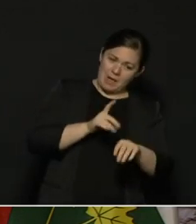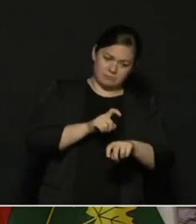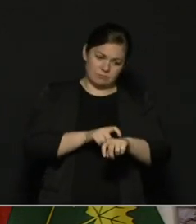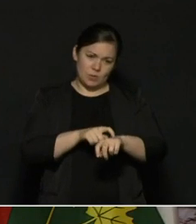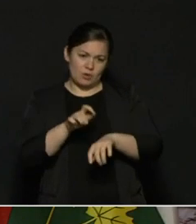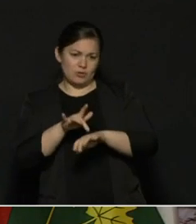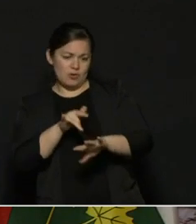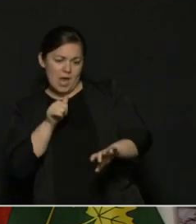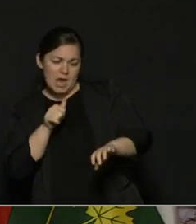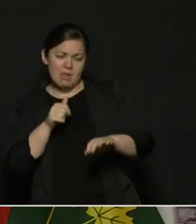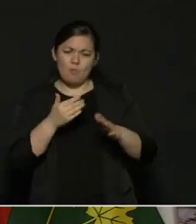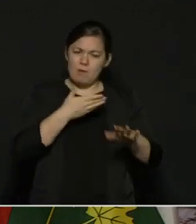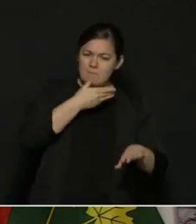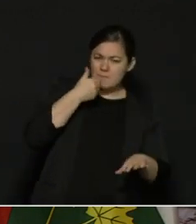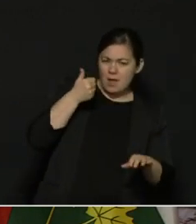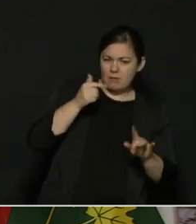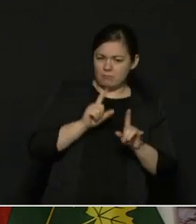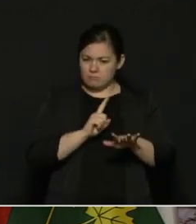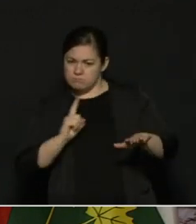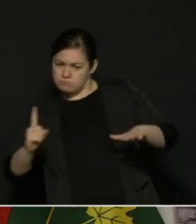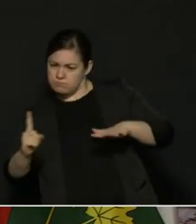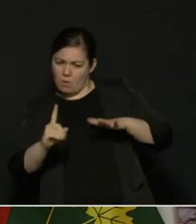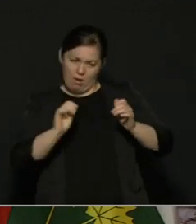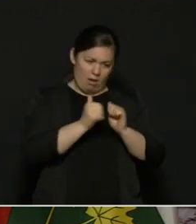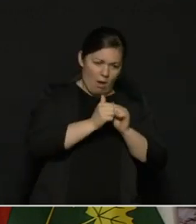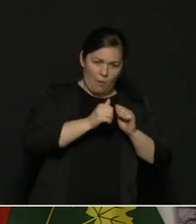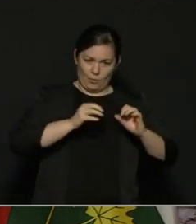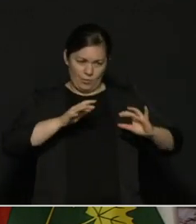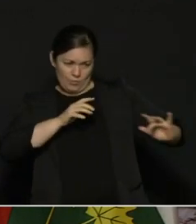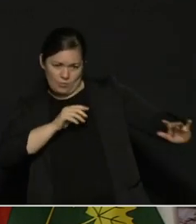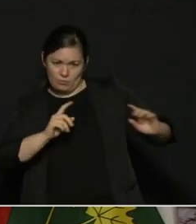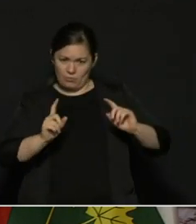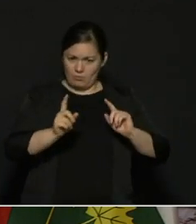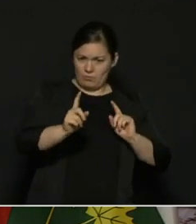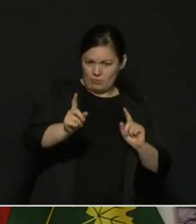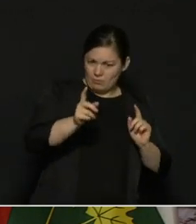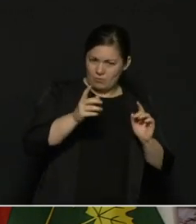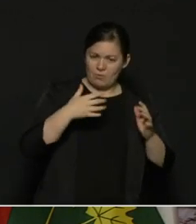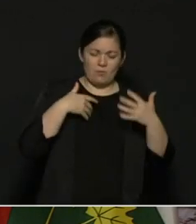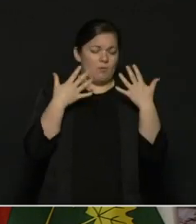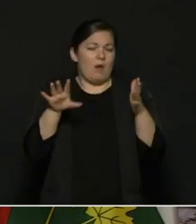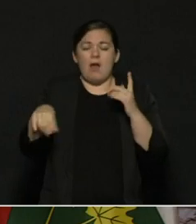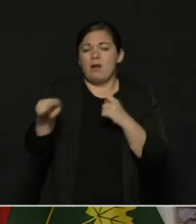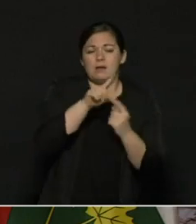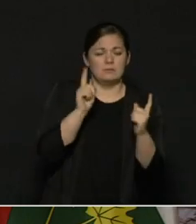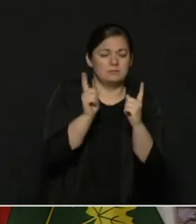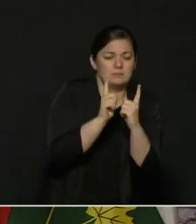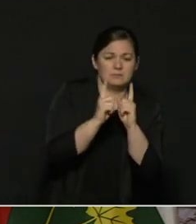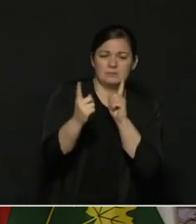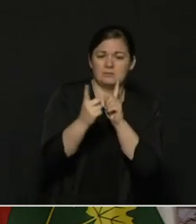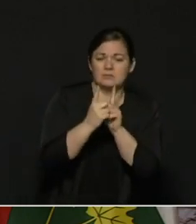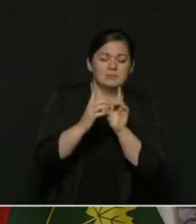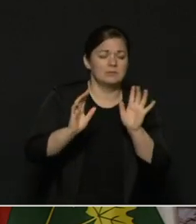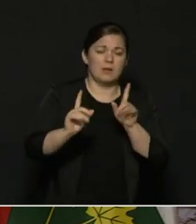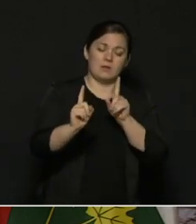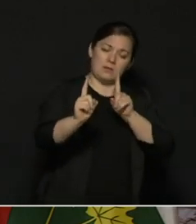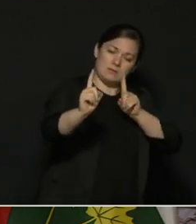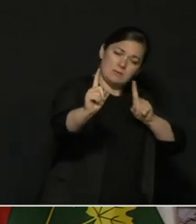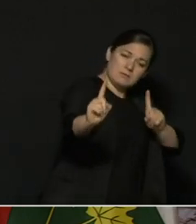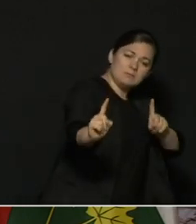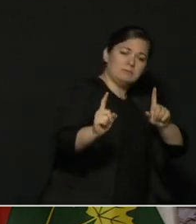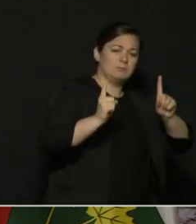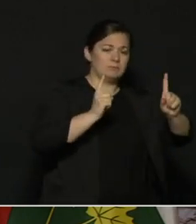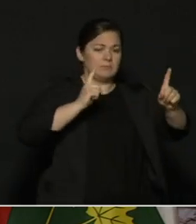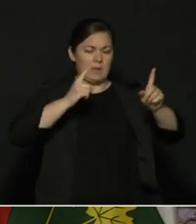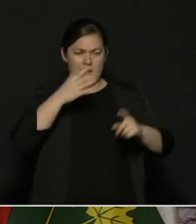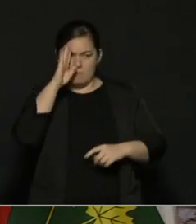you're not put into an area where you're congested, where you lose your physical distancing. And if there's a chance you might be, you should wear some facial